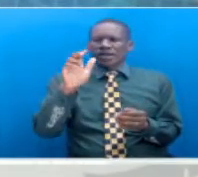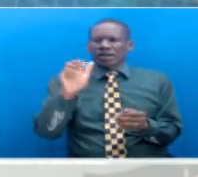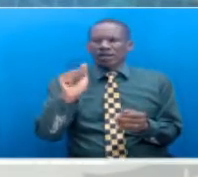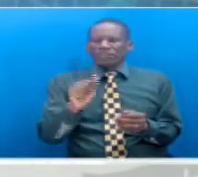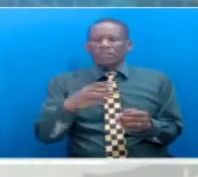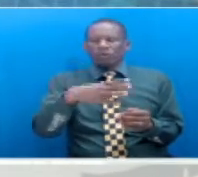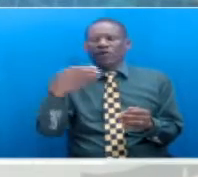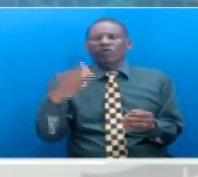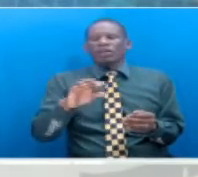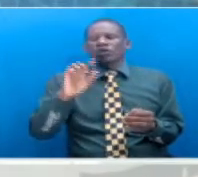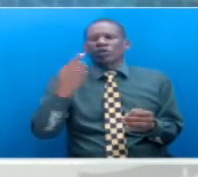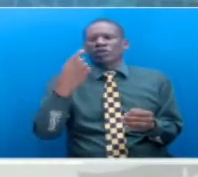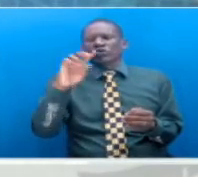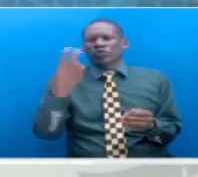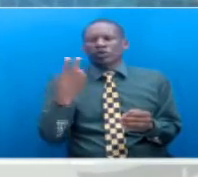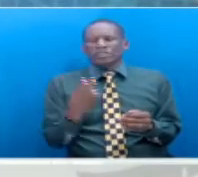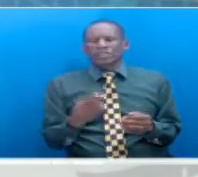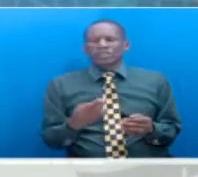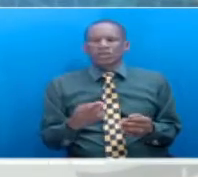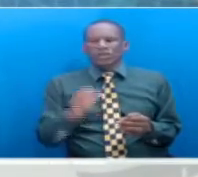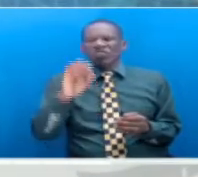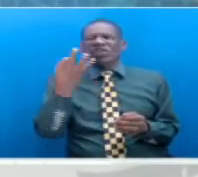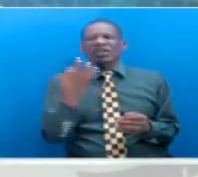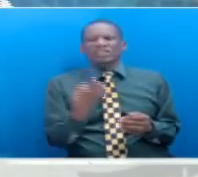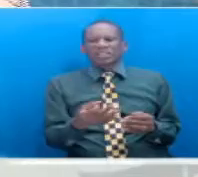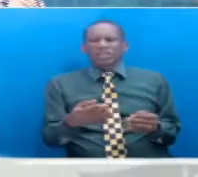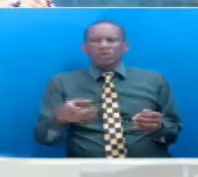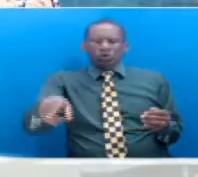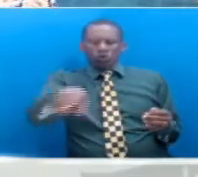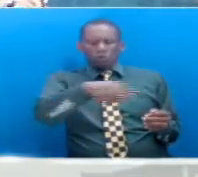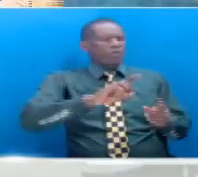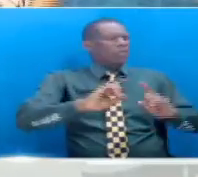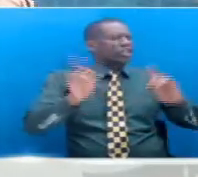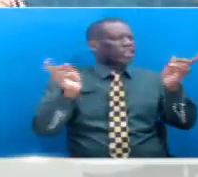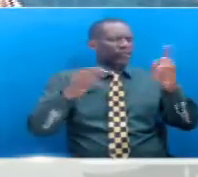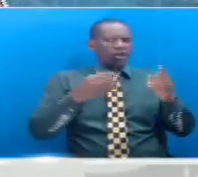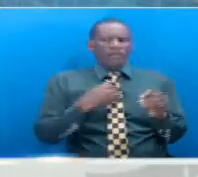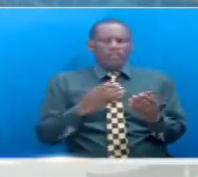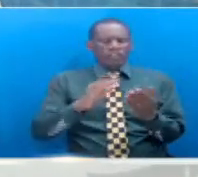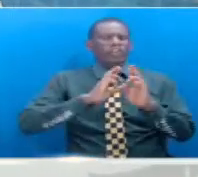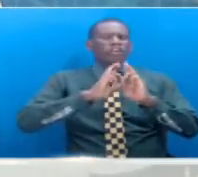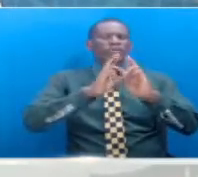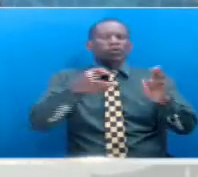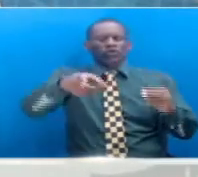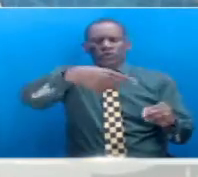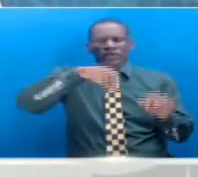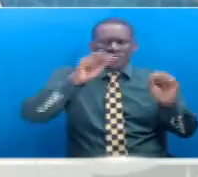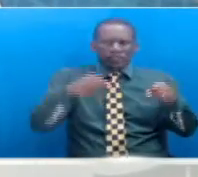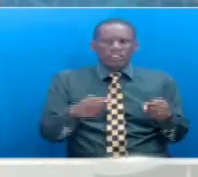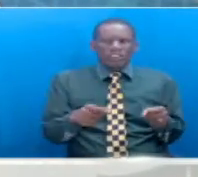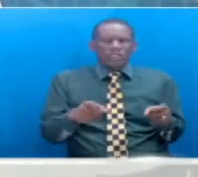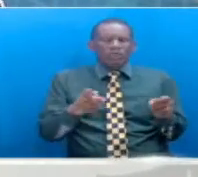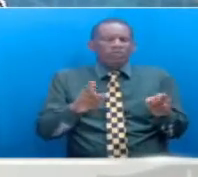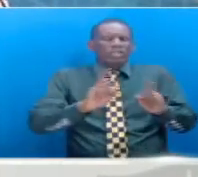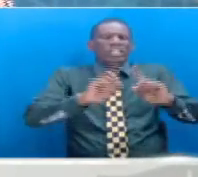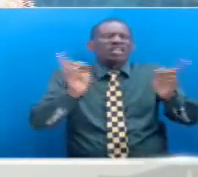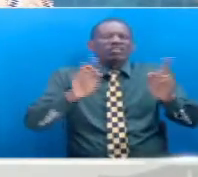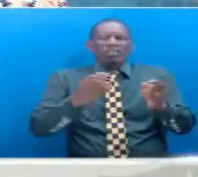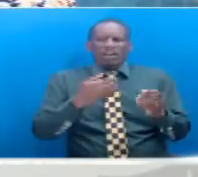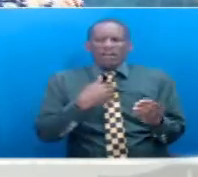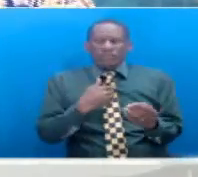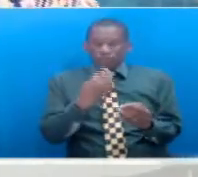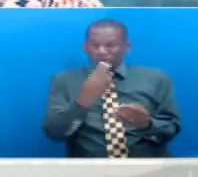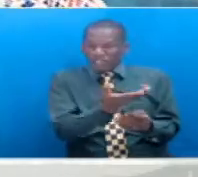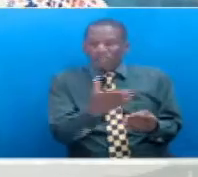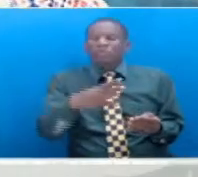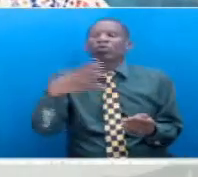thrice. We don't even have to. They report to us. We don't even have to see